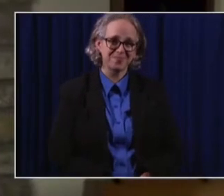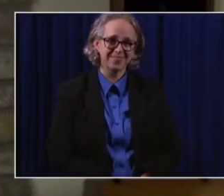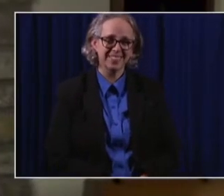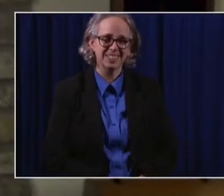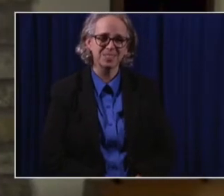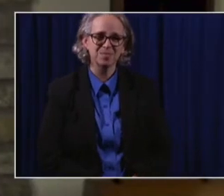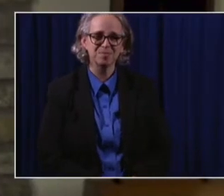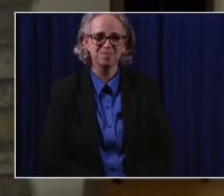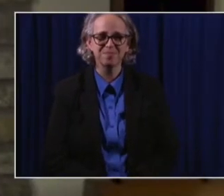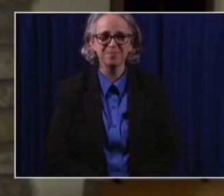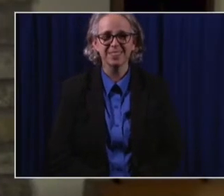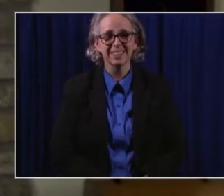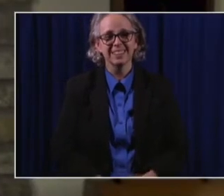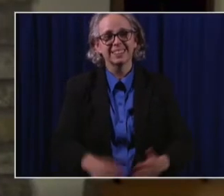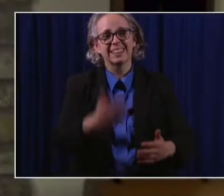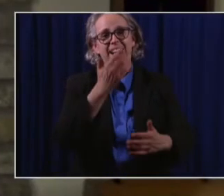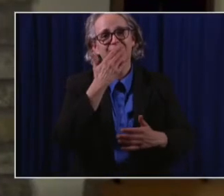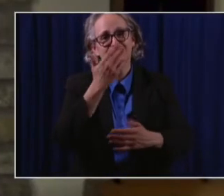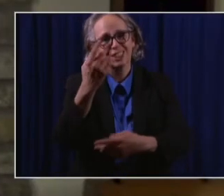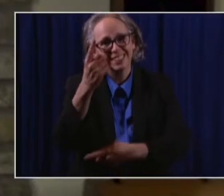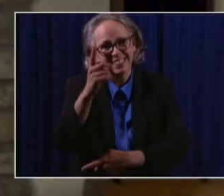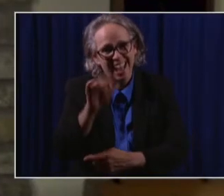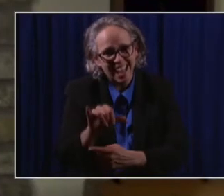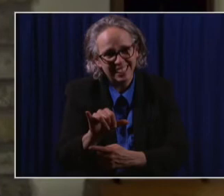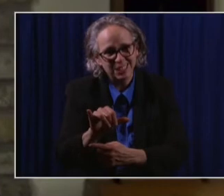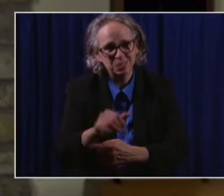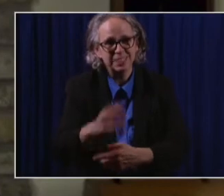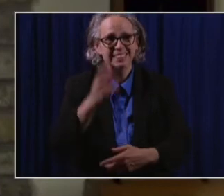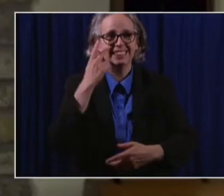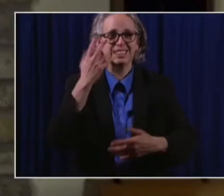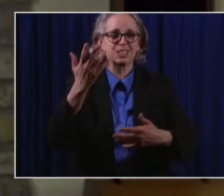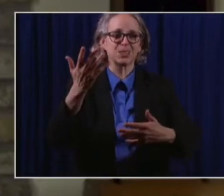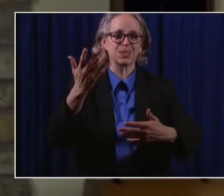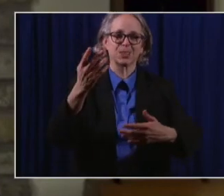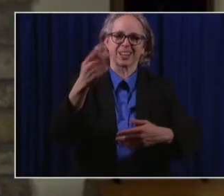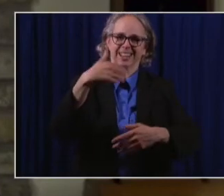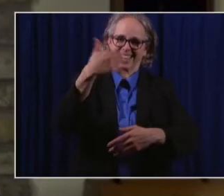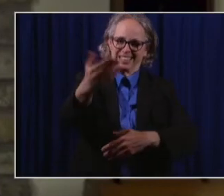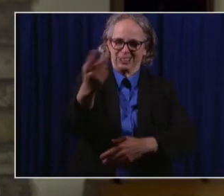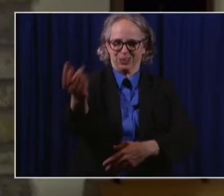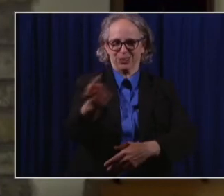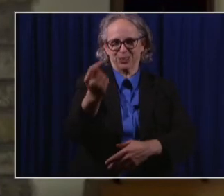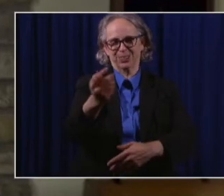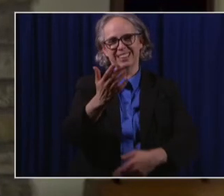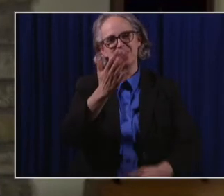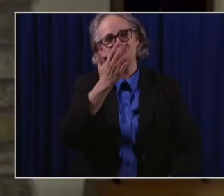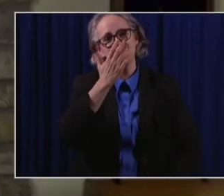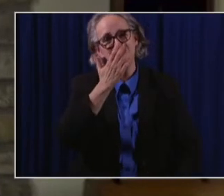We wish everybody a good day, and we'll see you back here on Tuesday. Thank you very much.